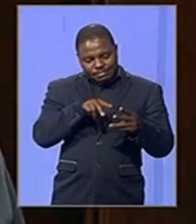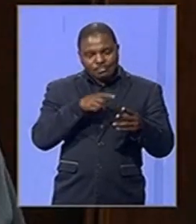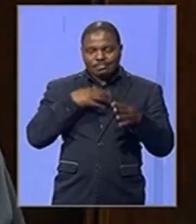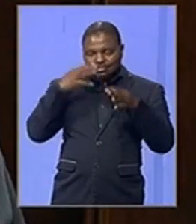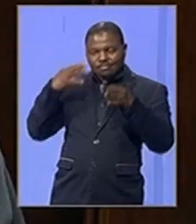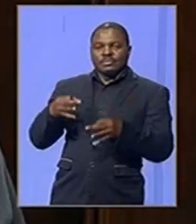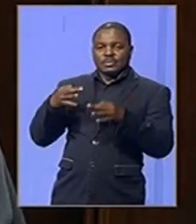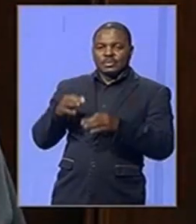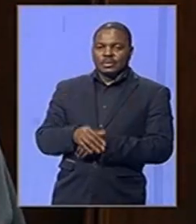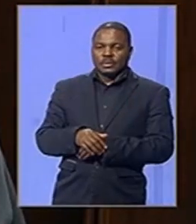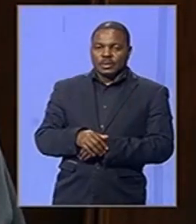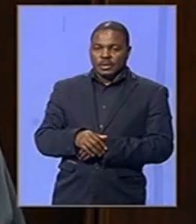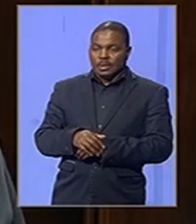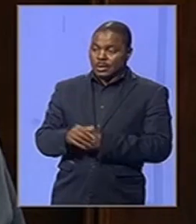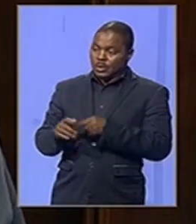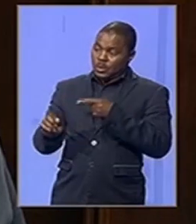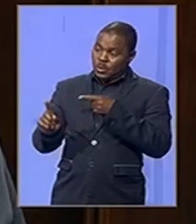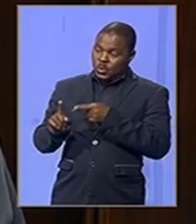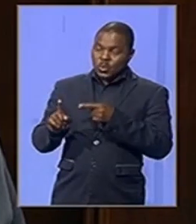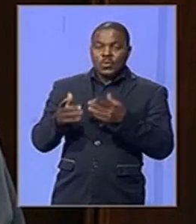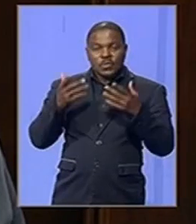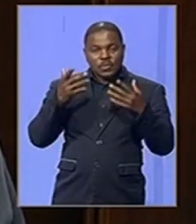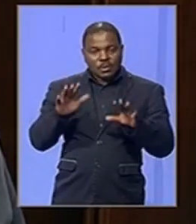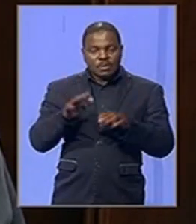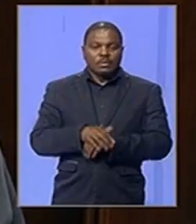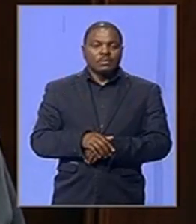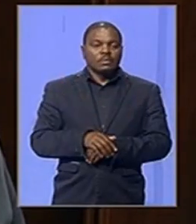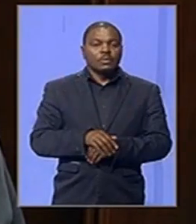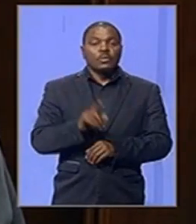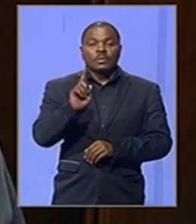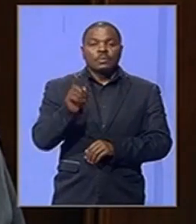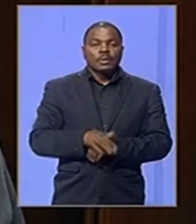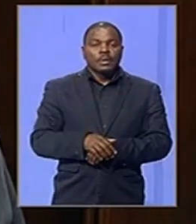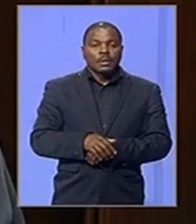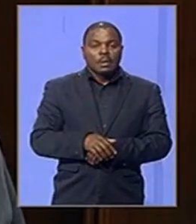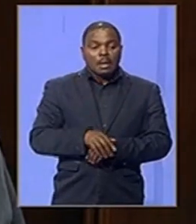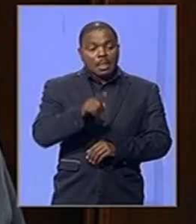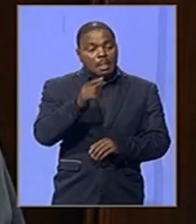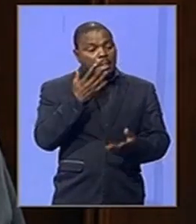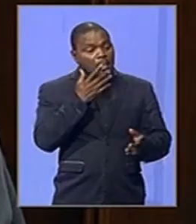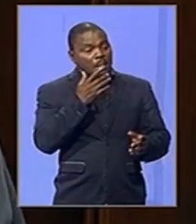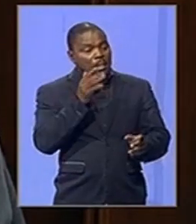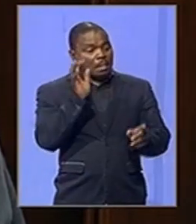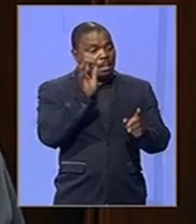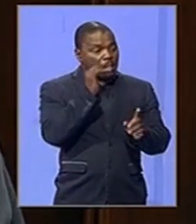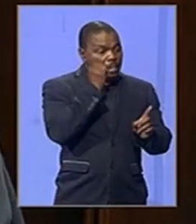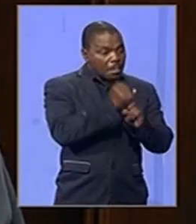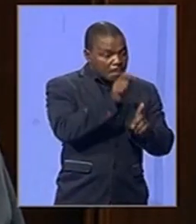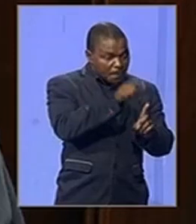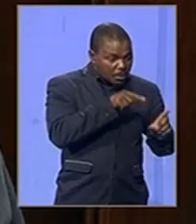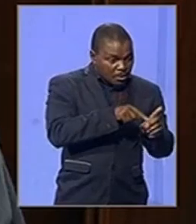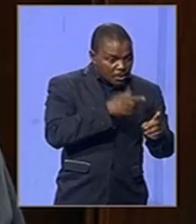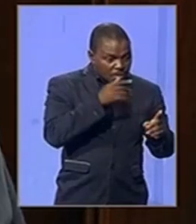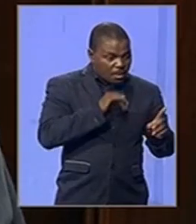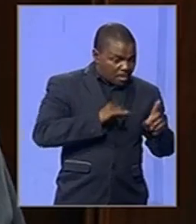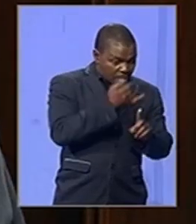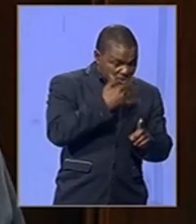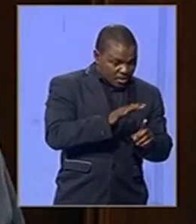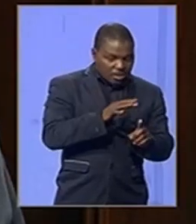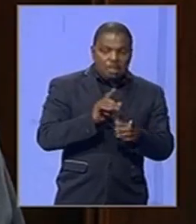that the accused had disappeared soon after having committed this offence. I can only conclude